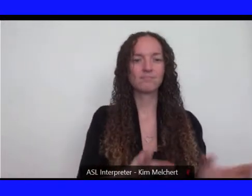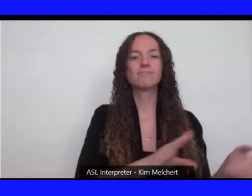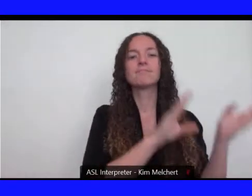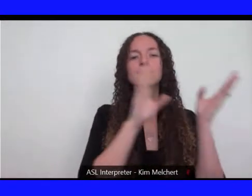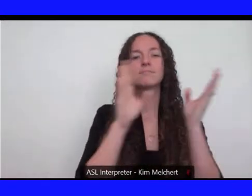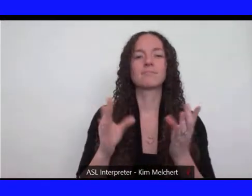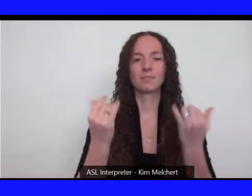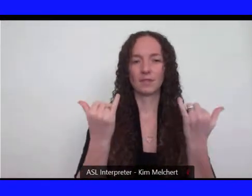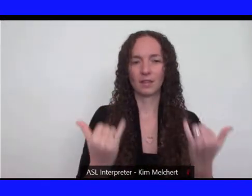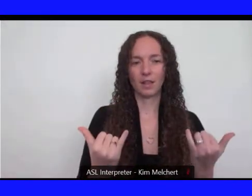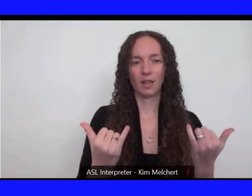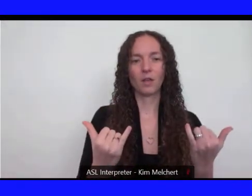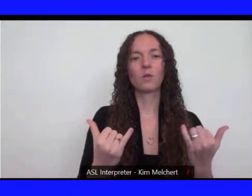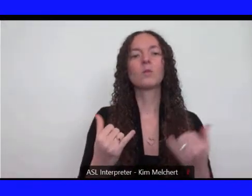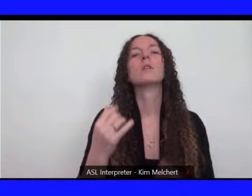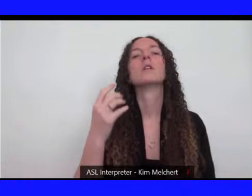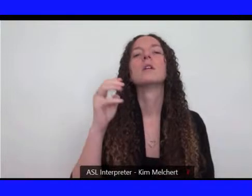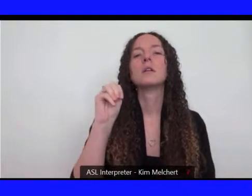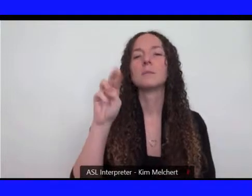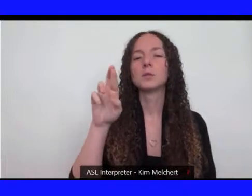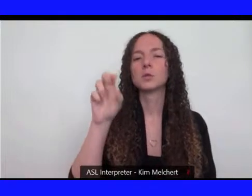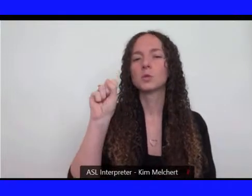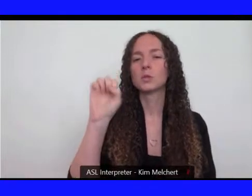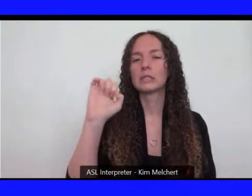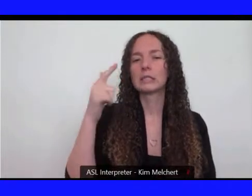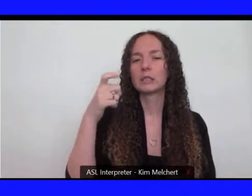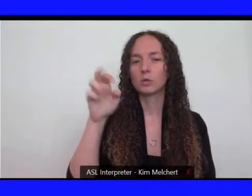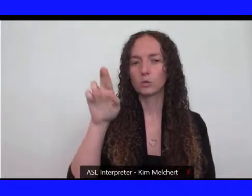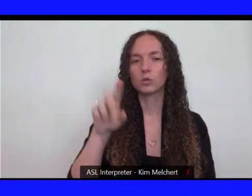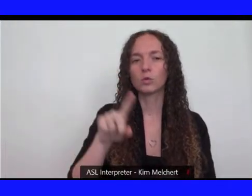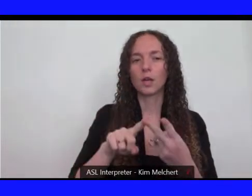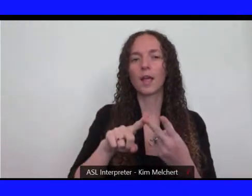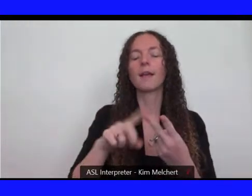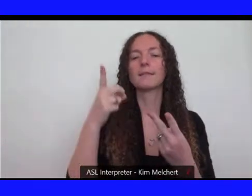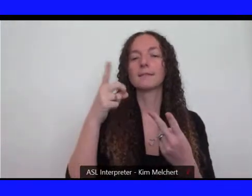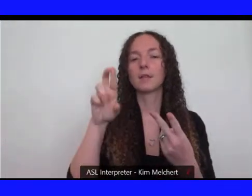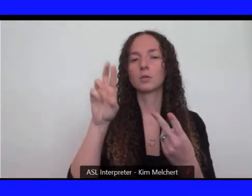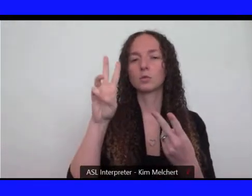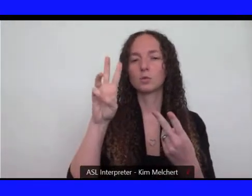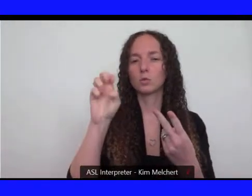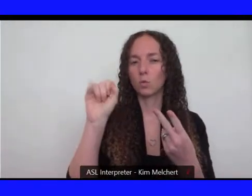external and regulatory updates from Deb Brown. Deb?